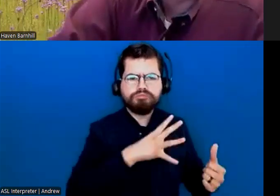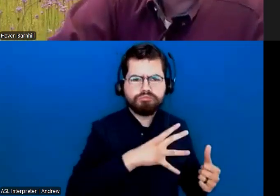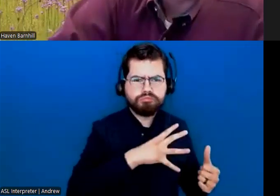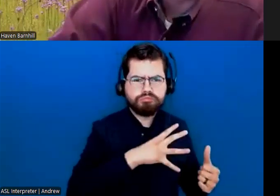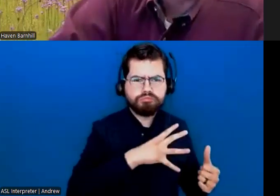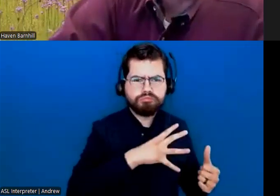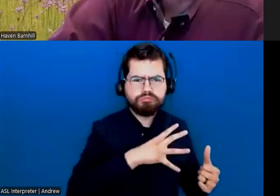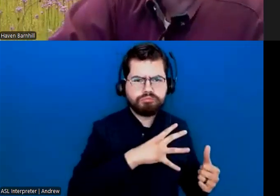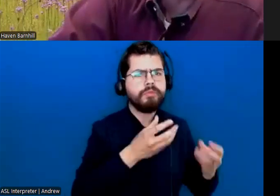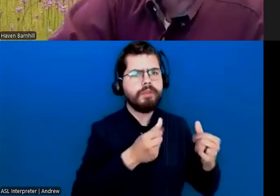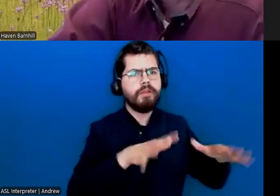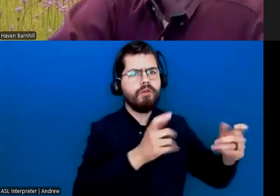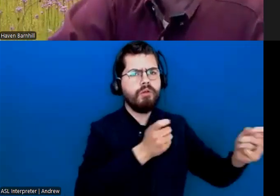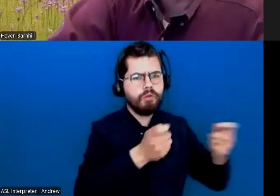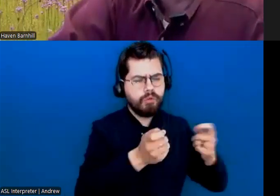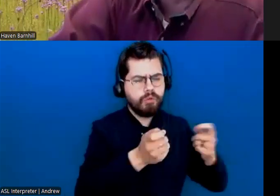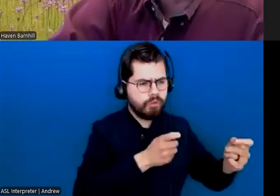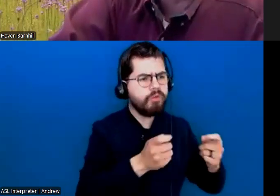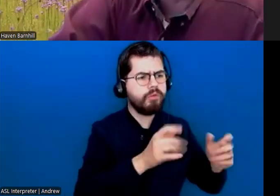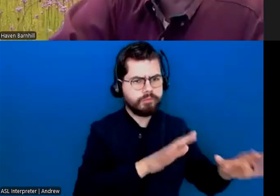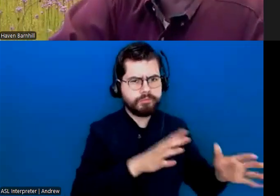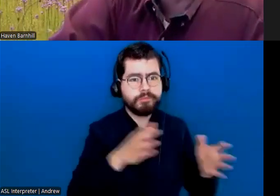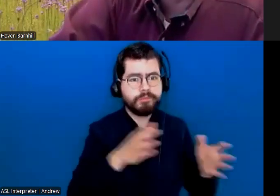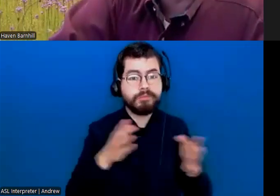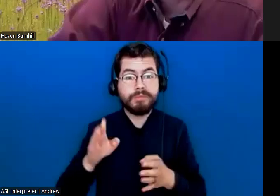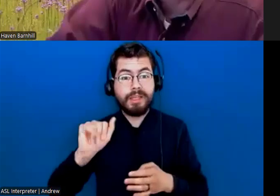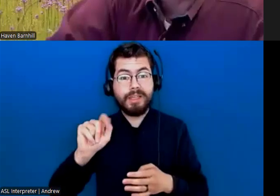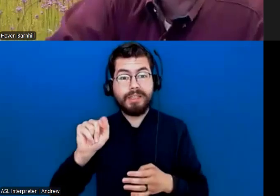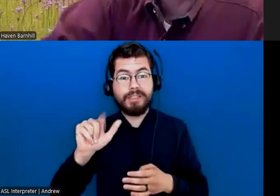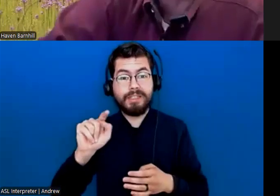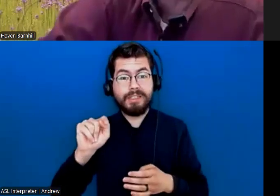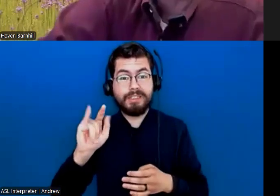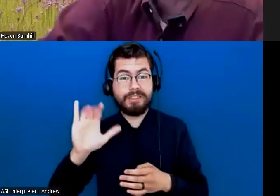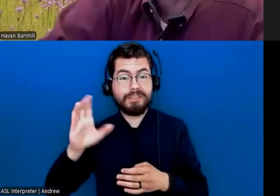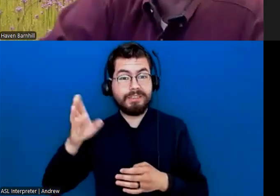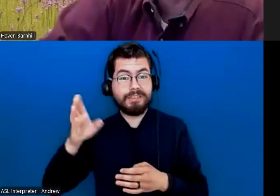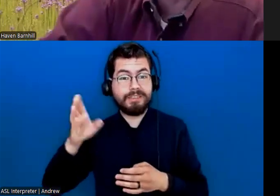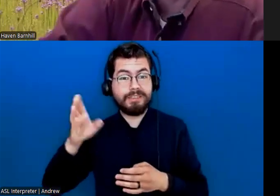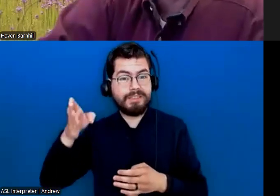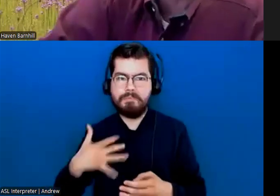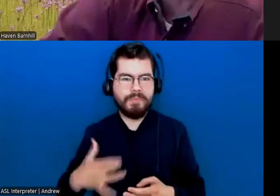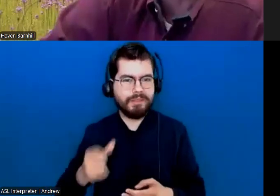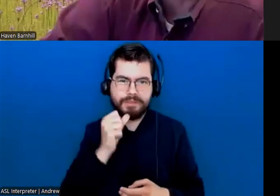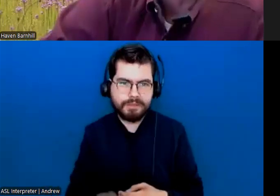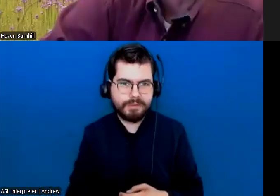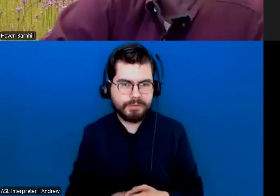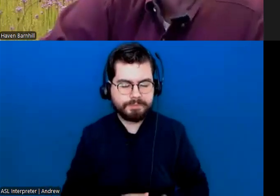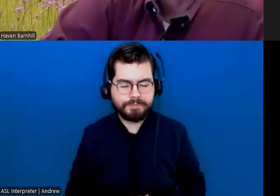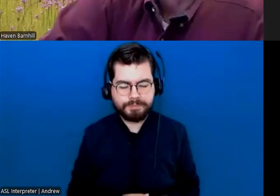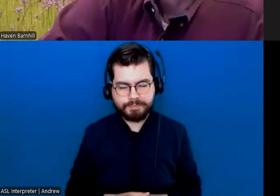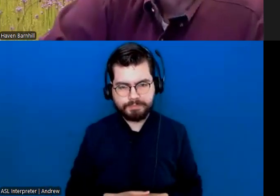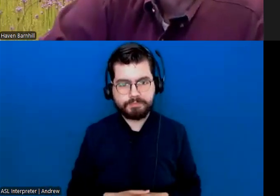Thank you, Tim. Let's go to Jeff, and then Duck. We'll kind of work our way down the river.